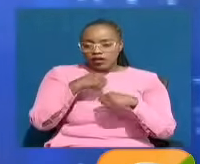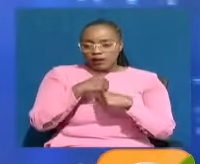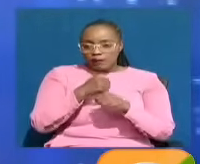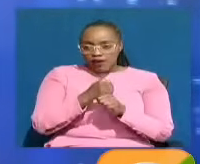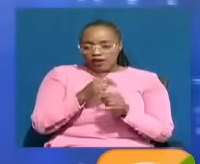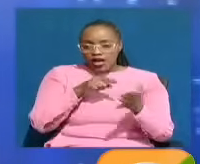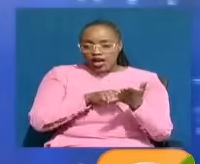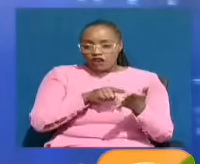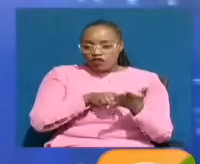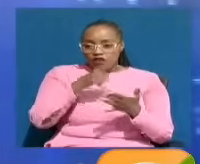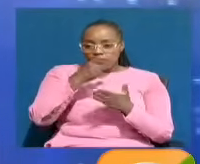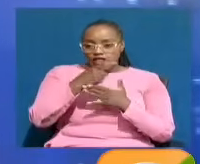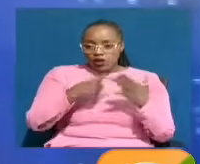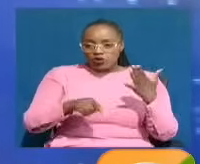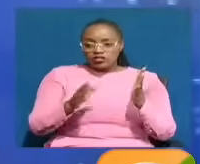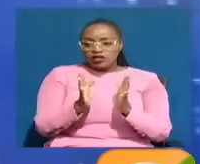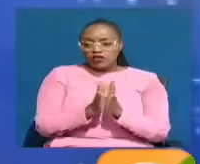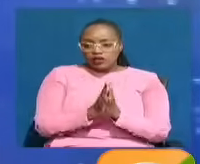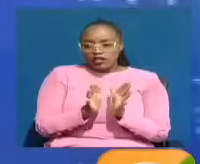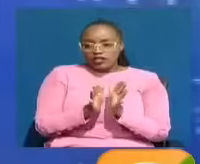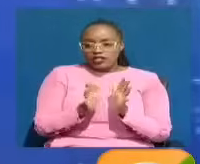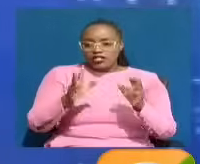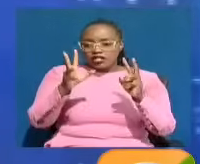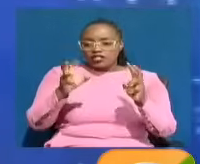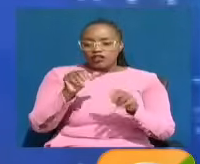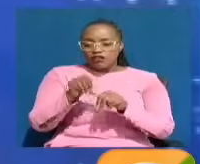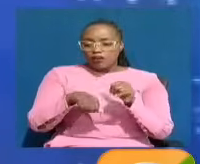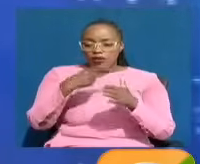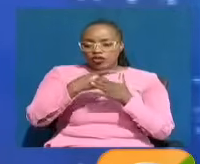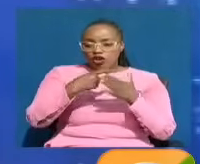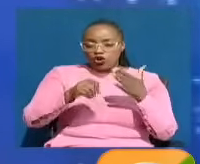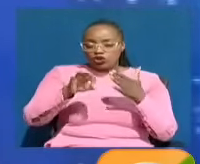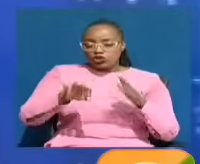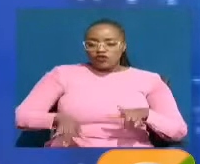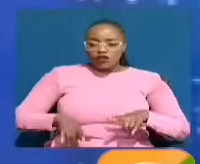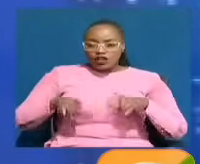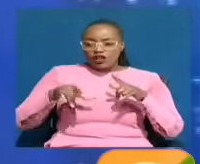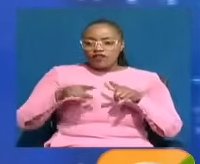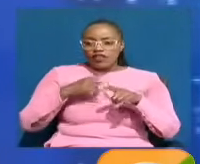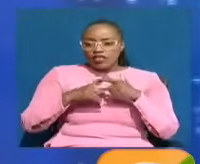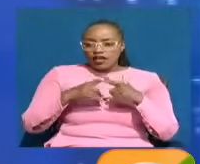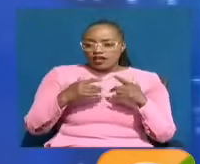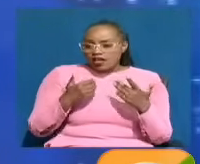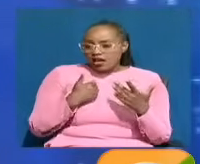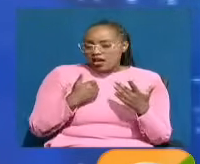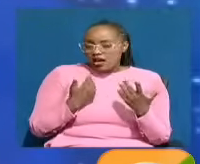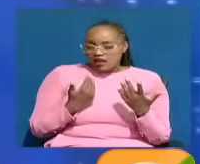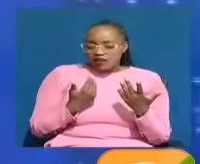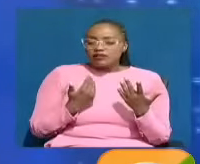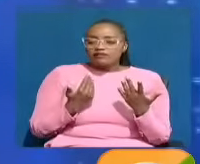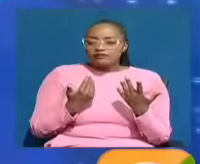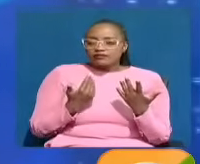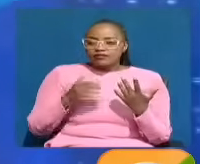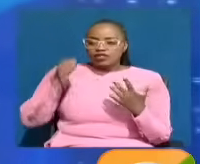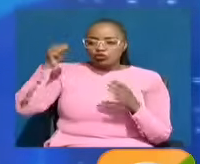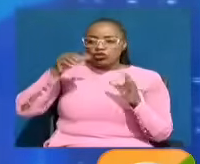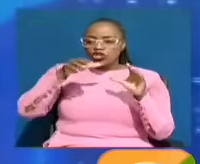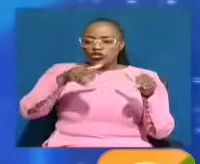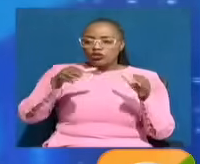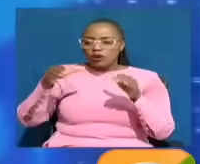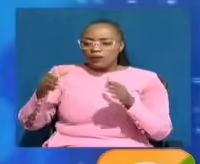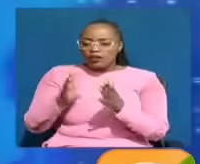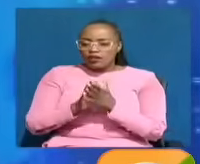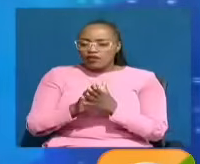the cost of living, and generally the issues of the cost of living. Then moving to issues of fidelity of political parties, moving to the